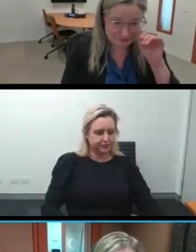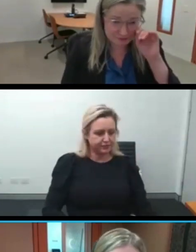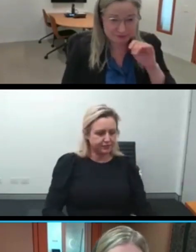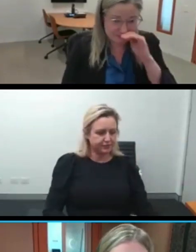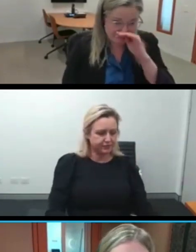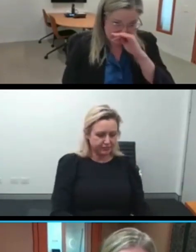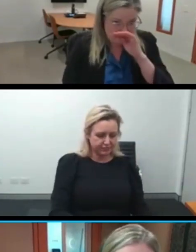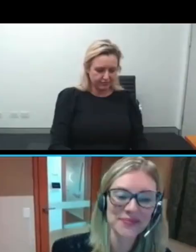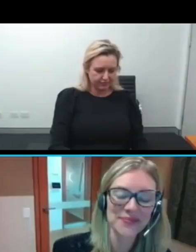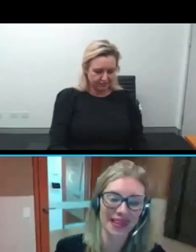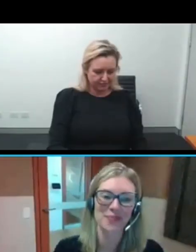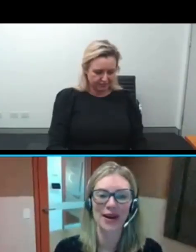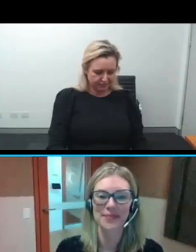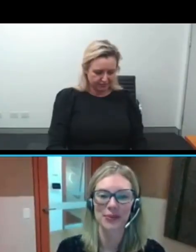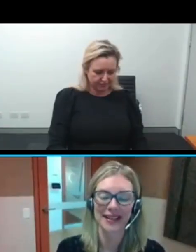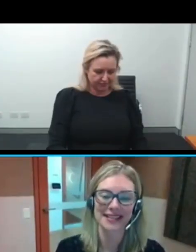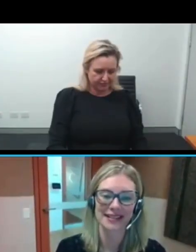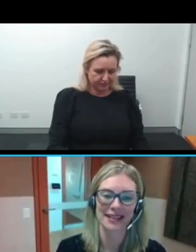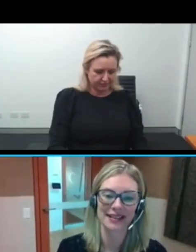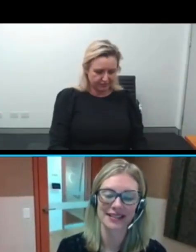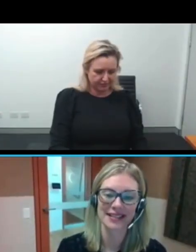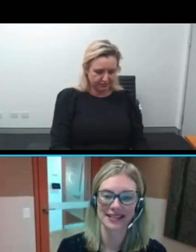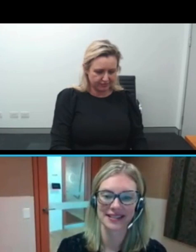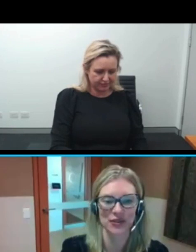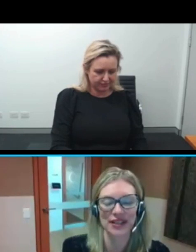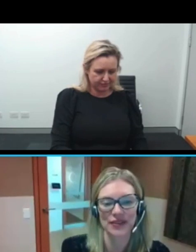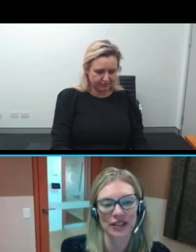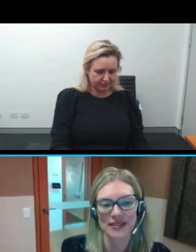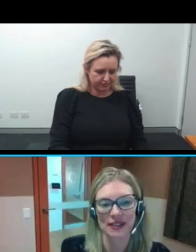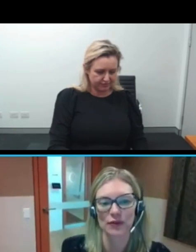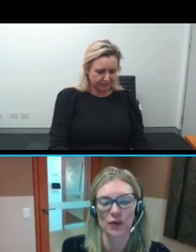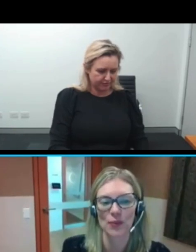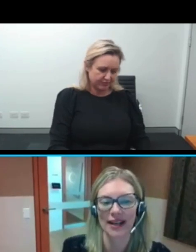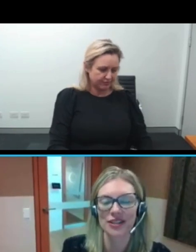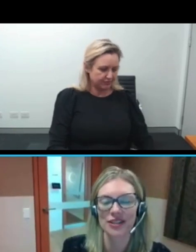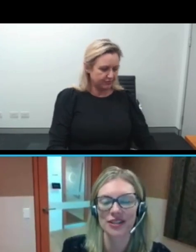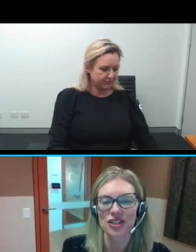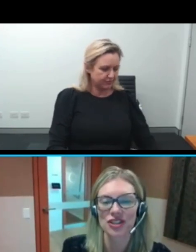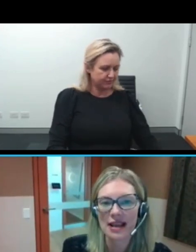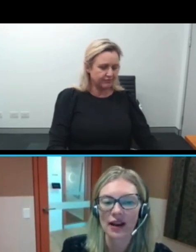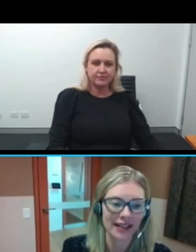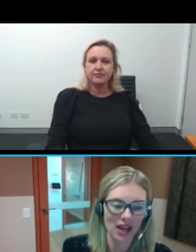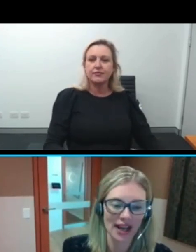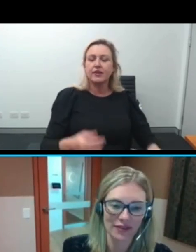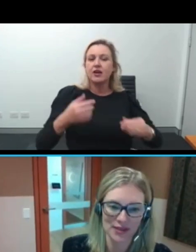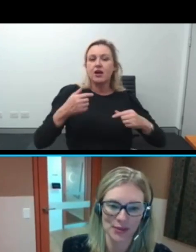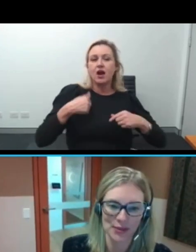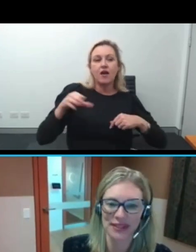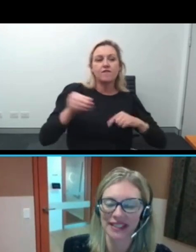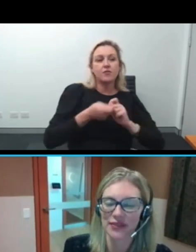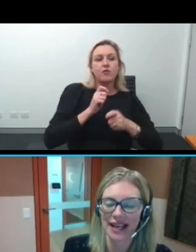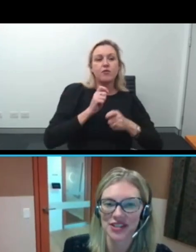Thanks very much, Julia. I'm Mel Metz, the Assistant Secretary for the Legislative Reform Branch, and I